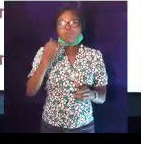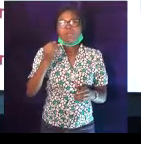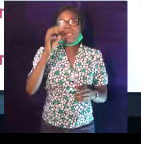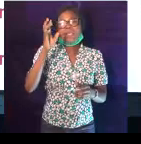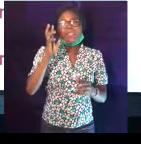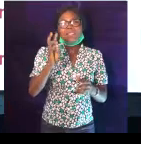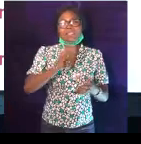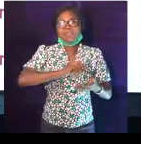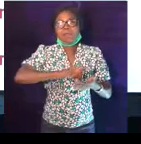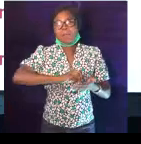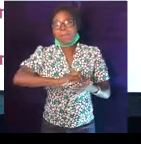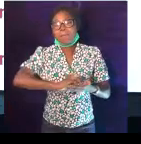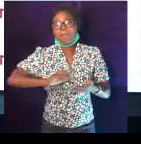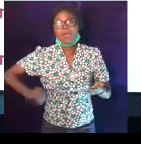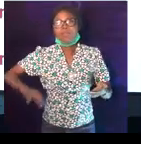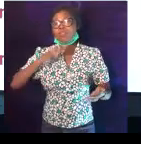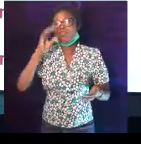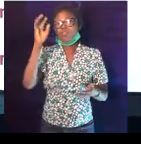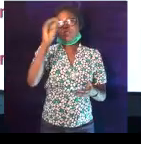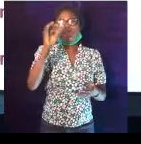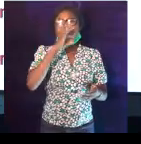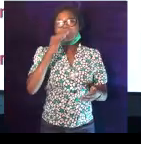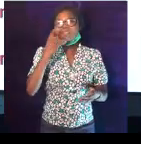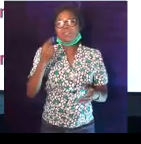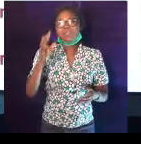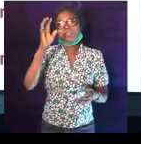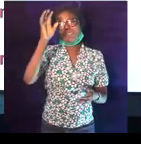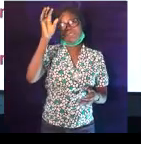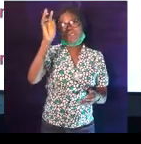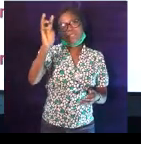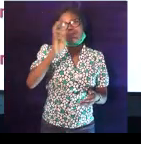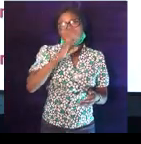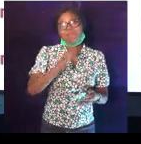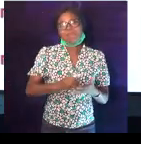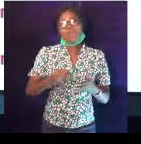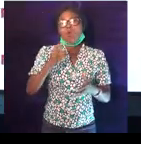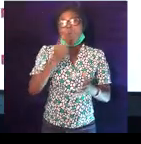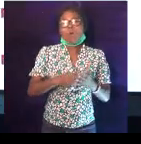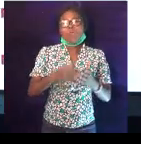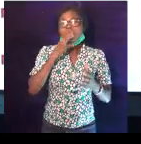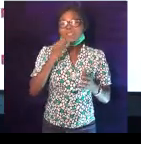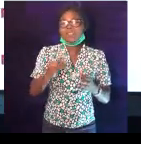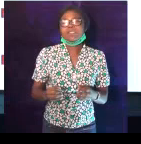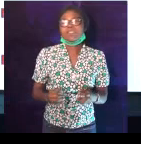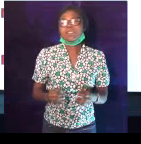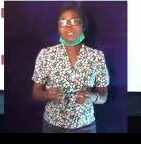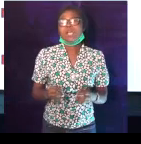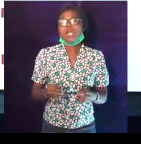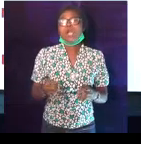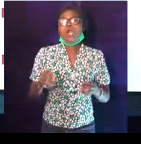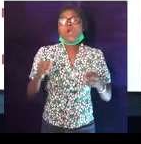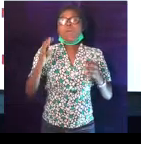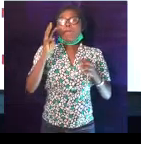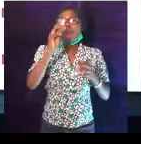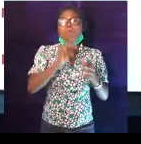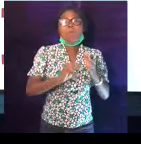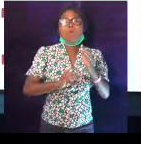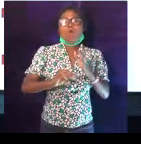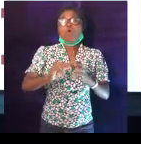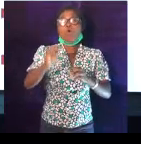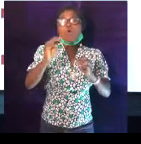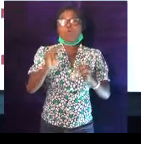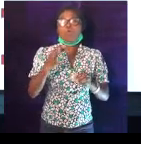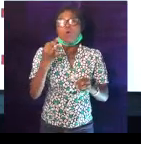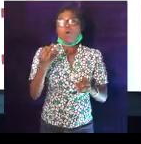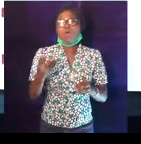range. 6 minus 0, my friend, is 6 marks. What is the mode of the data set?